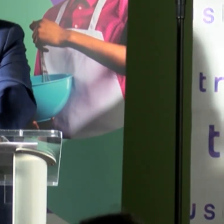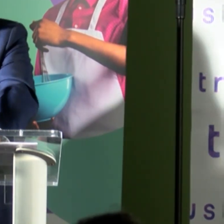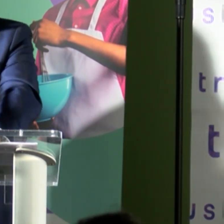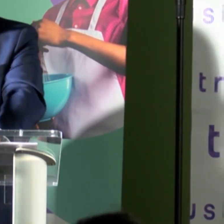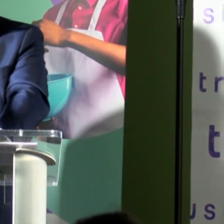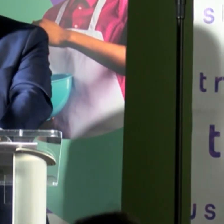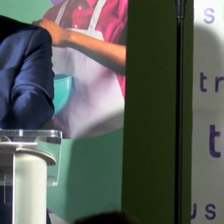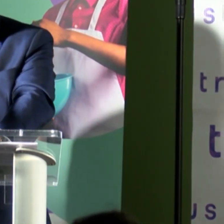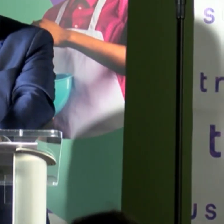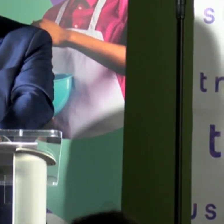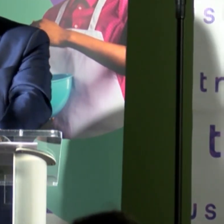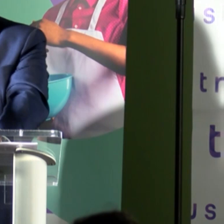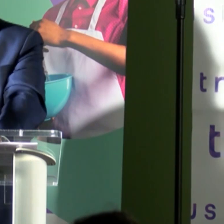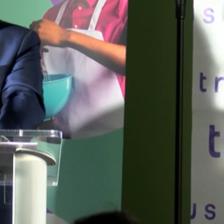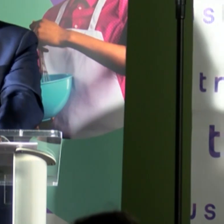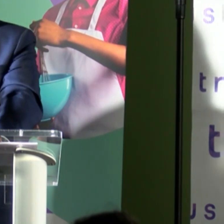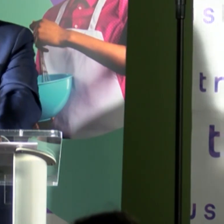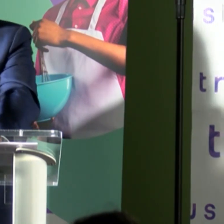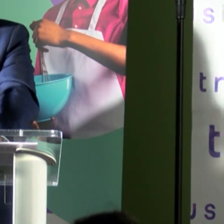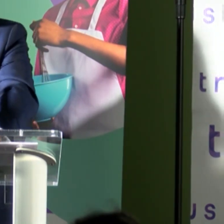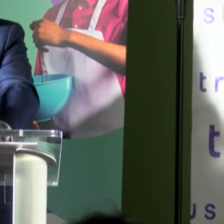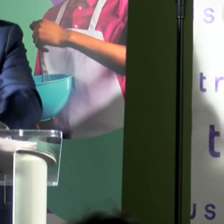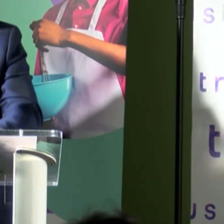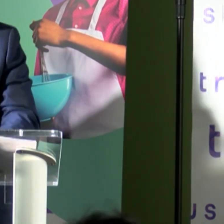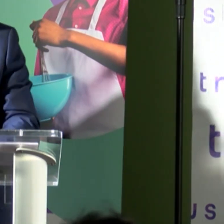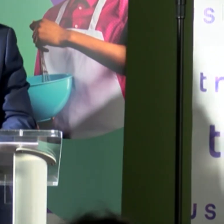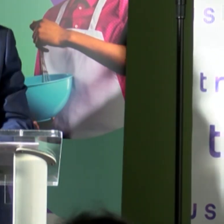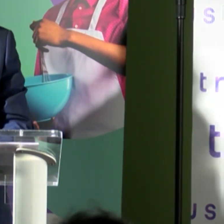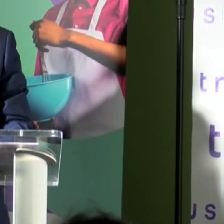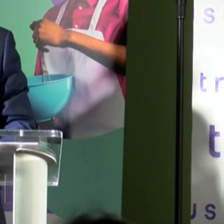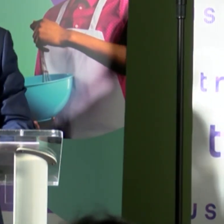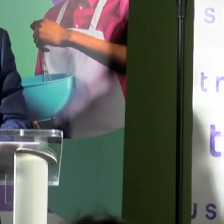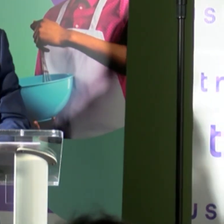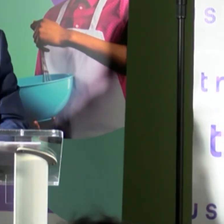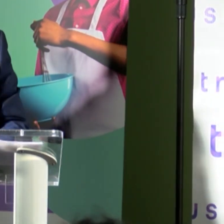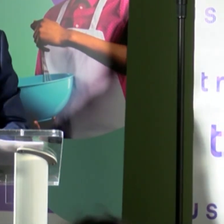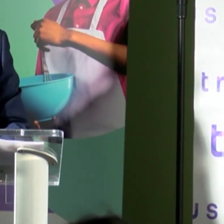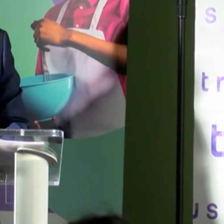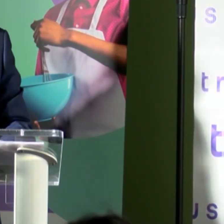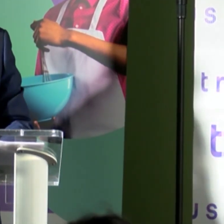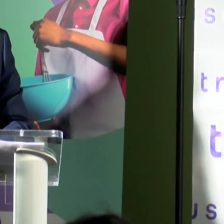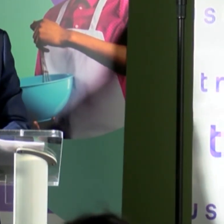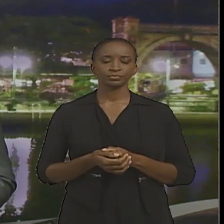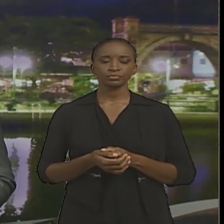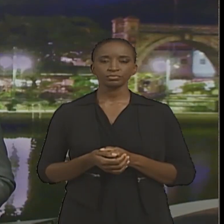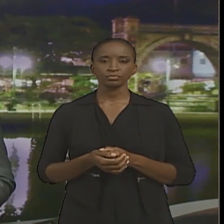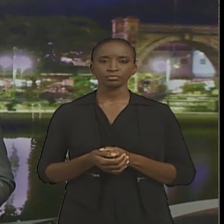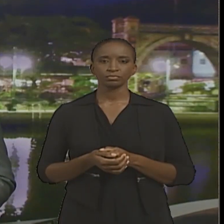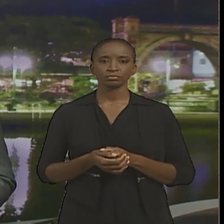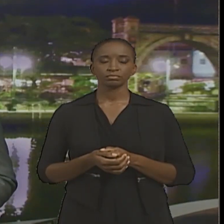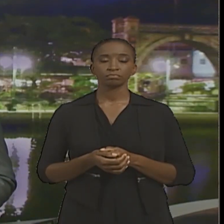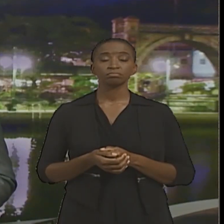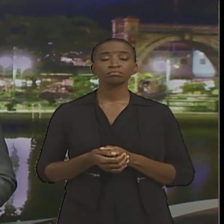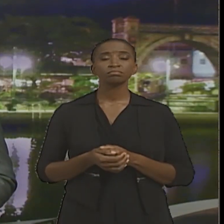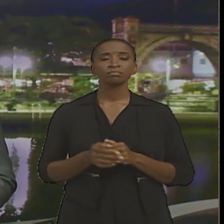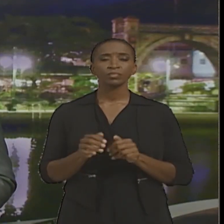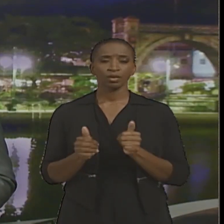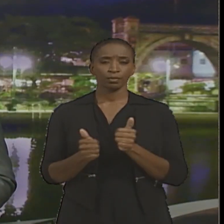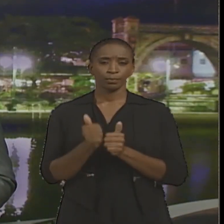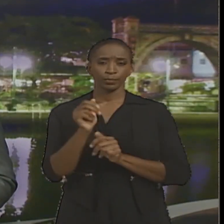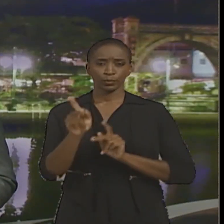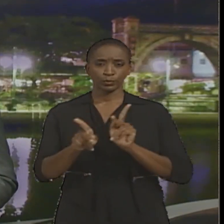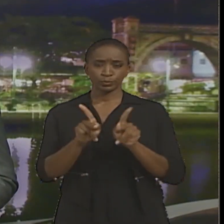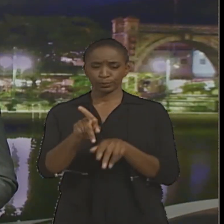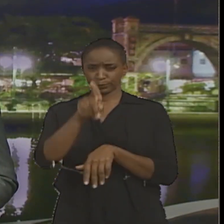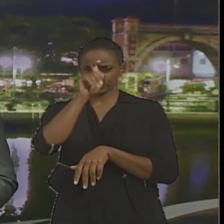loans. These details can be discussed with the trust loan officers. And Mr. Sutherland